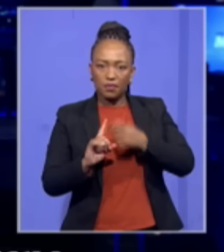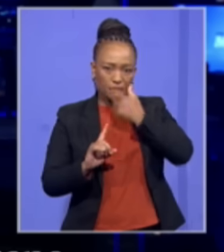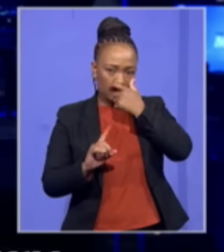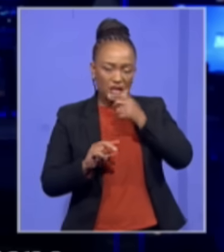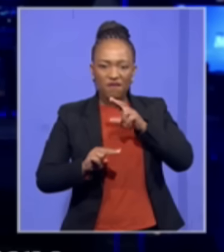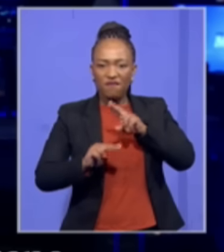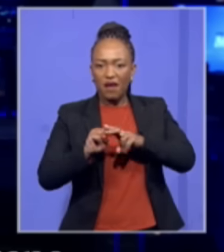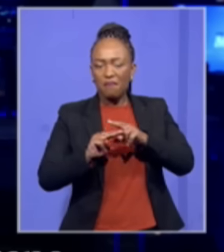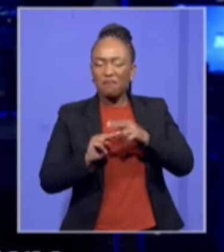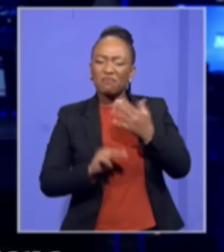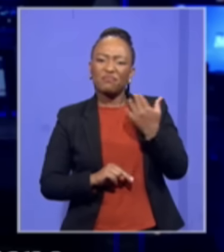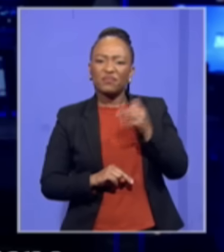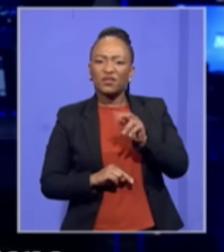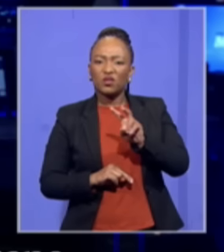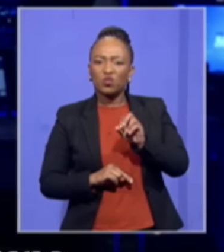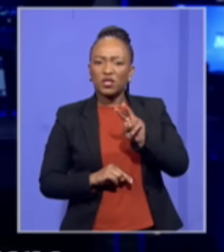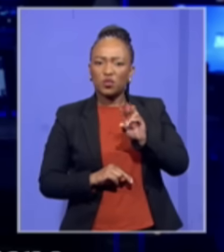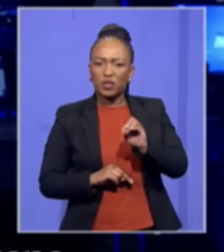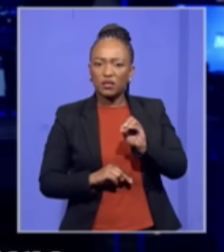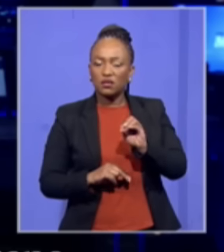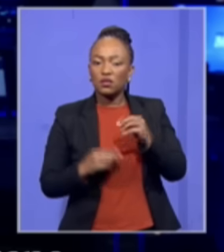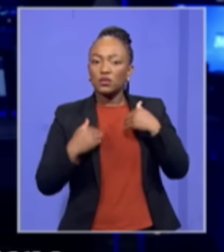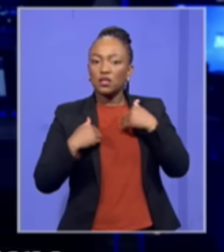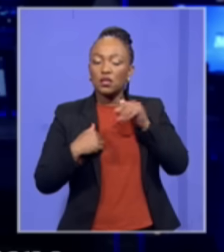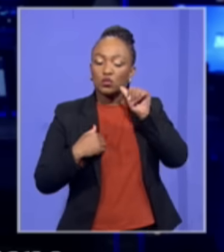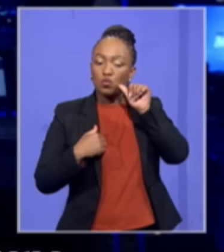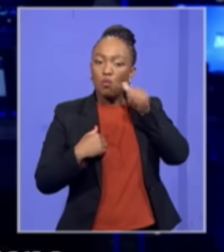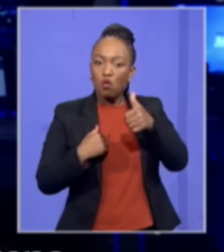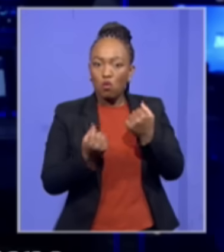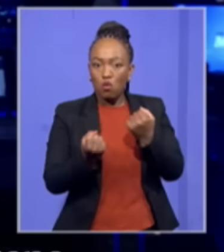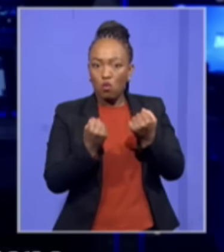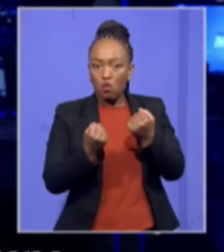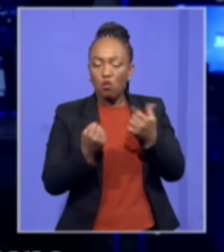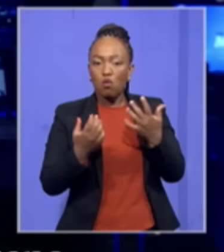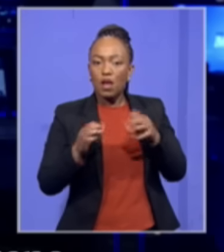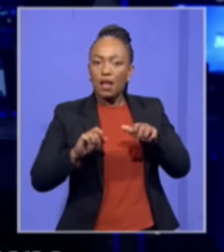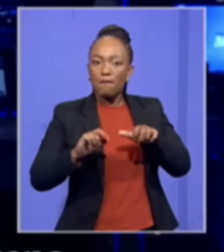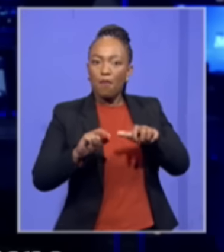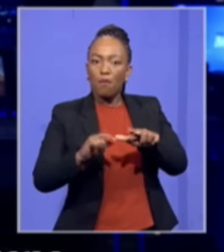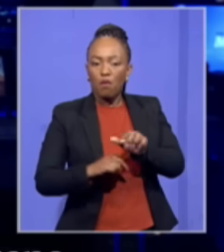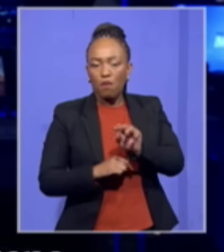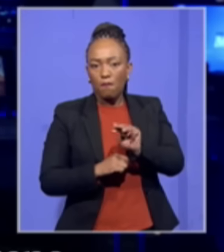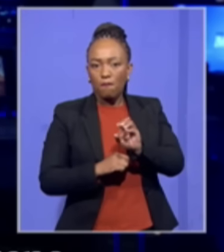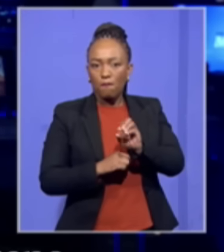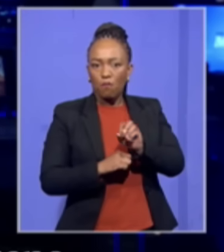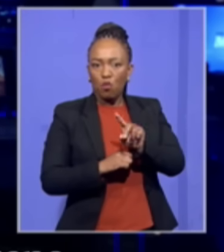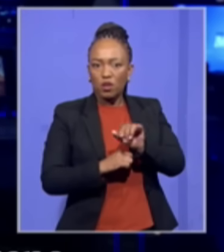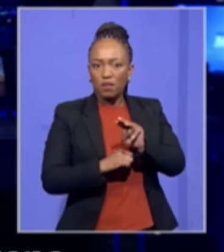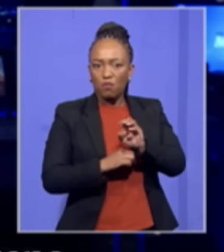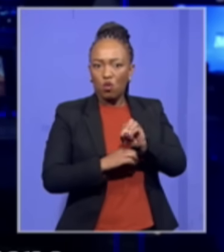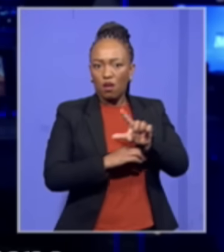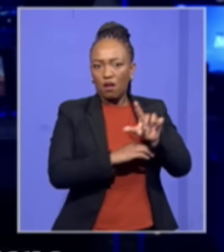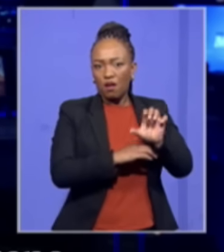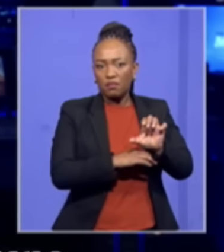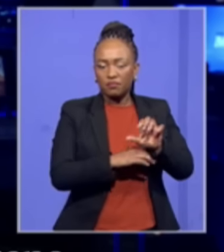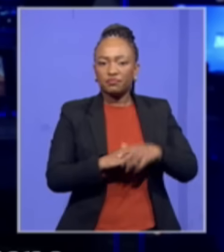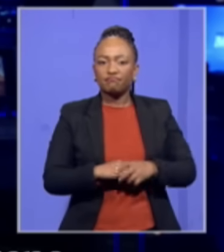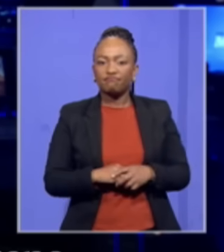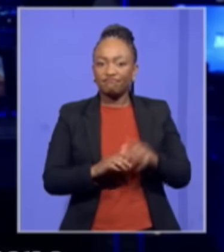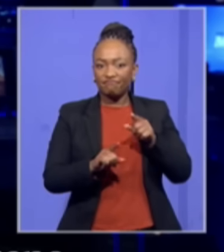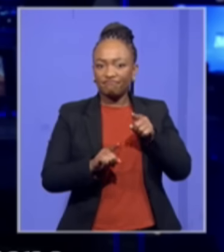selemo sa 2020 e tla qala ho mamelwa hosane lekgotleng la dinyewe la Modimolle provinseng ya Limpopo. Ba qoswa